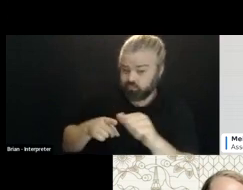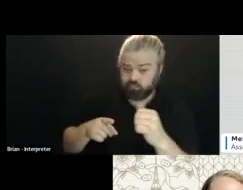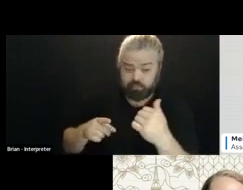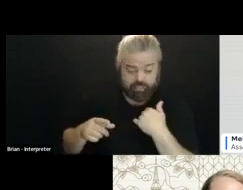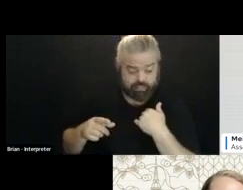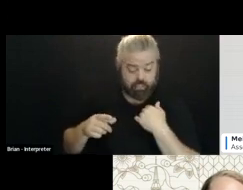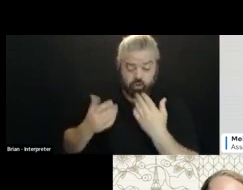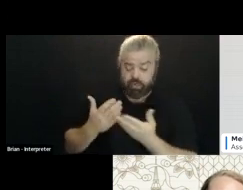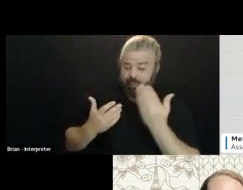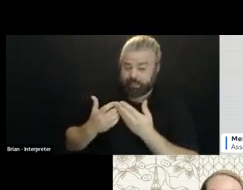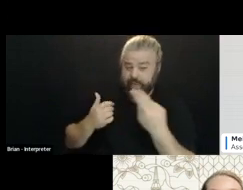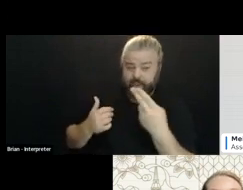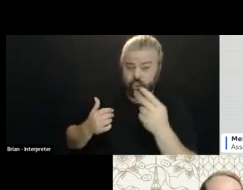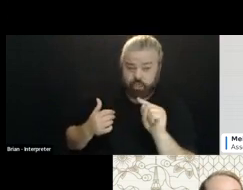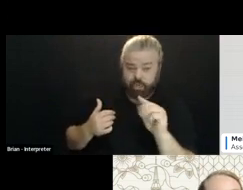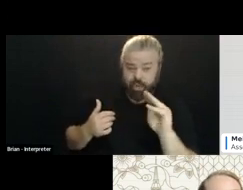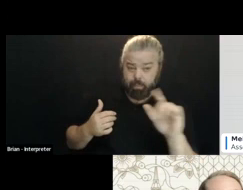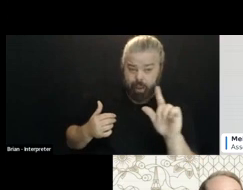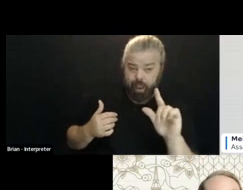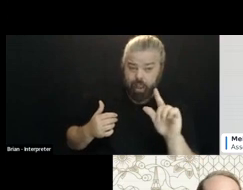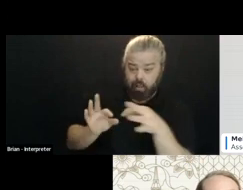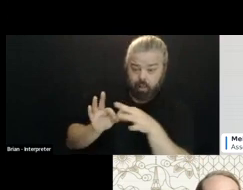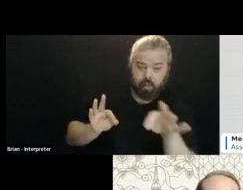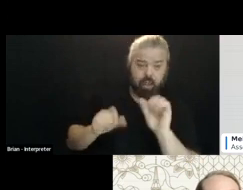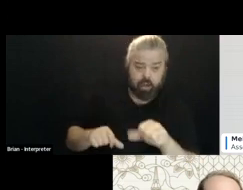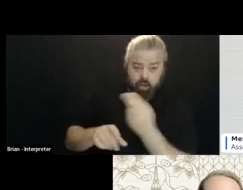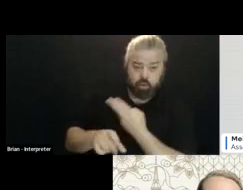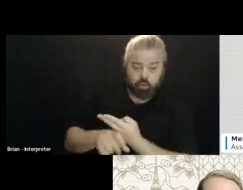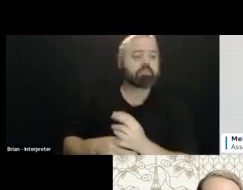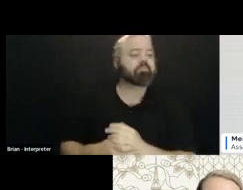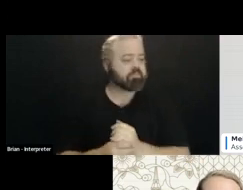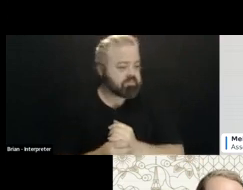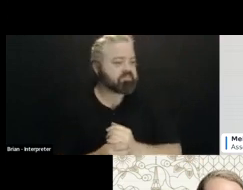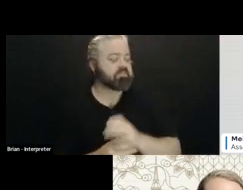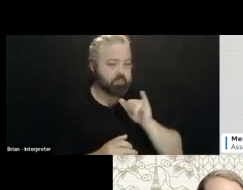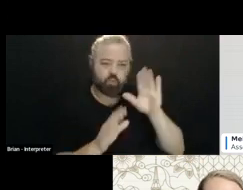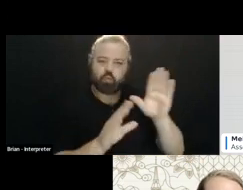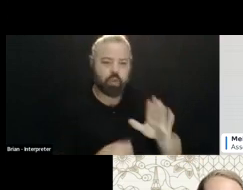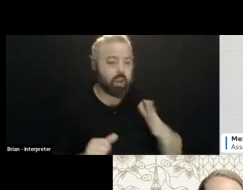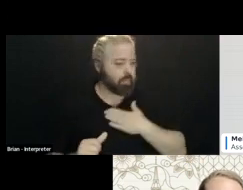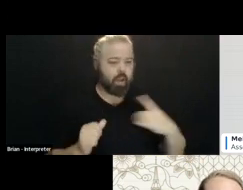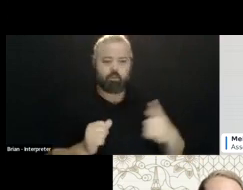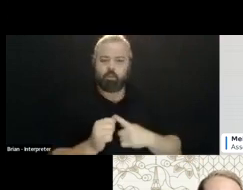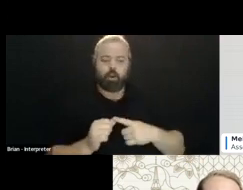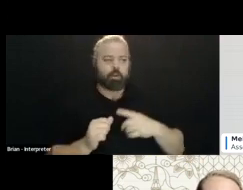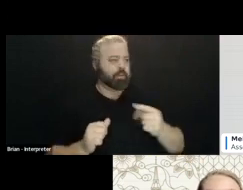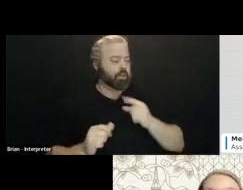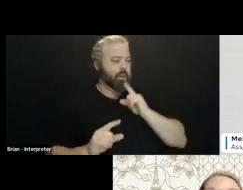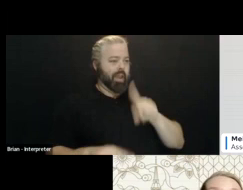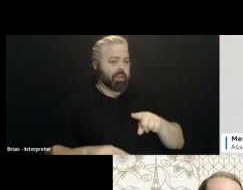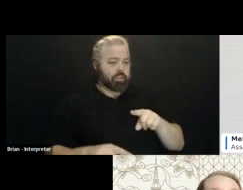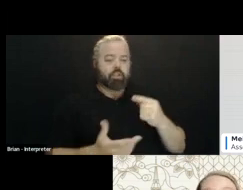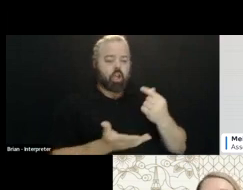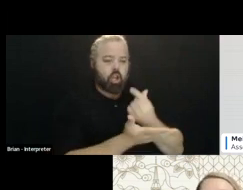HTML code to add? Yeah, that's great. My first gut reaction is a glossary. I think that is a great